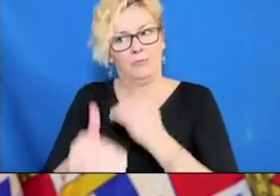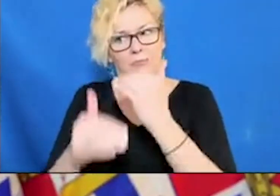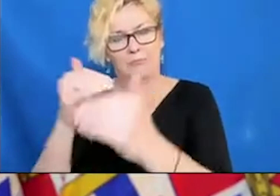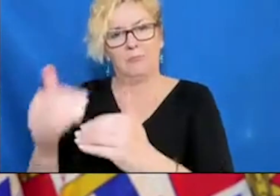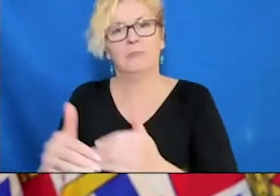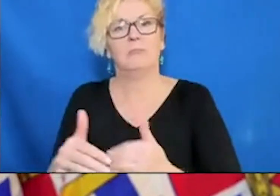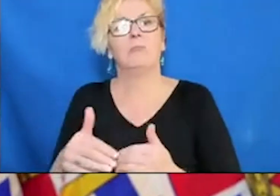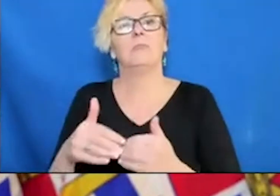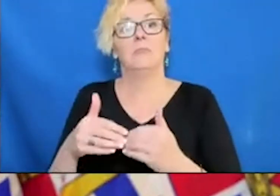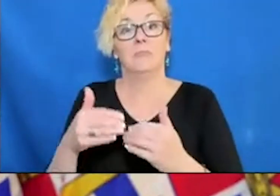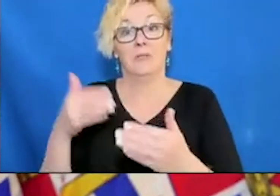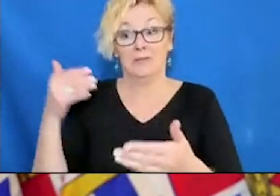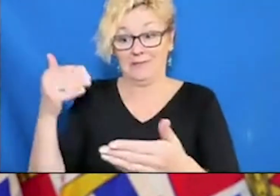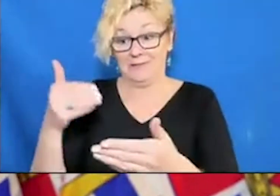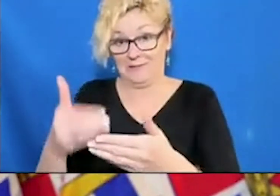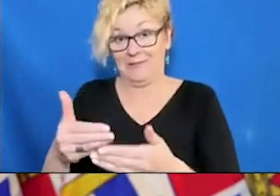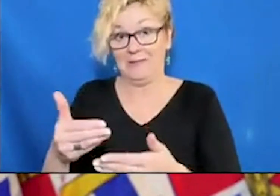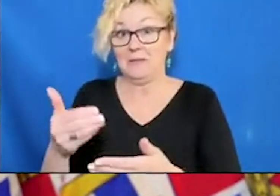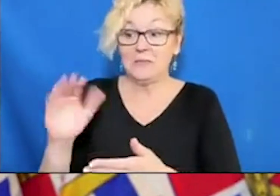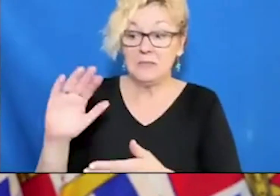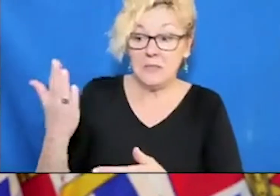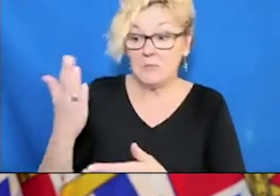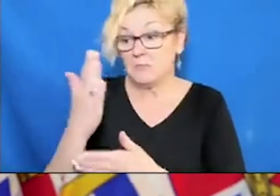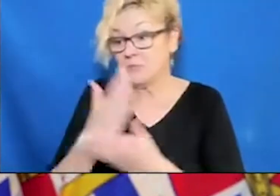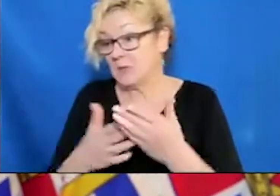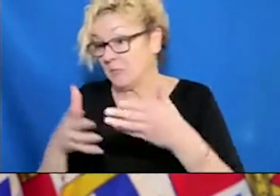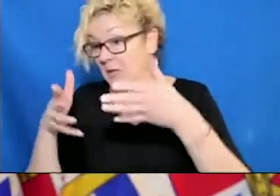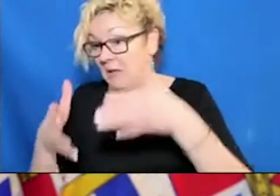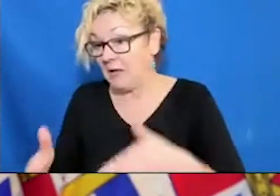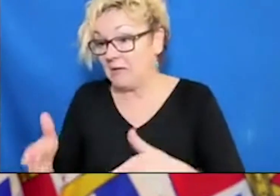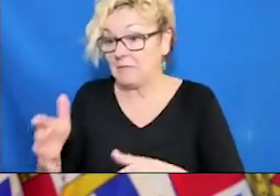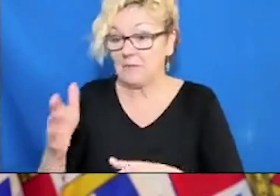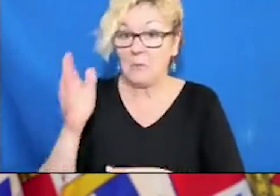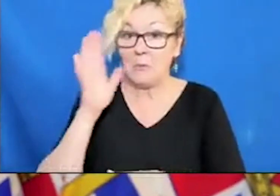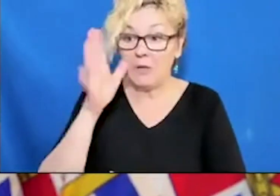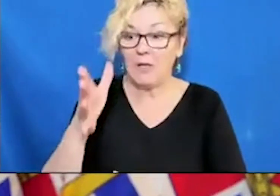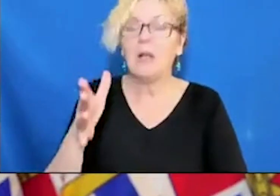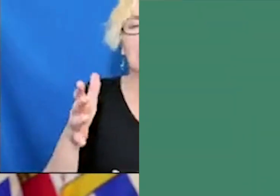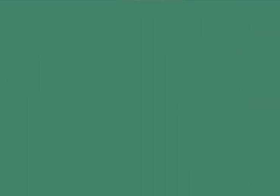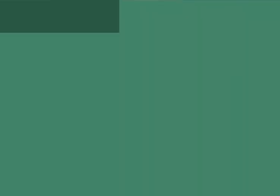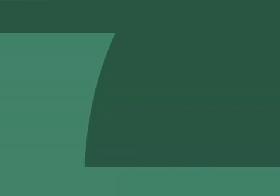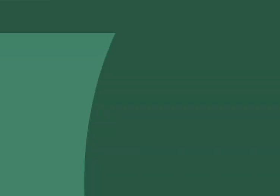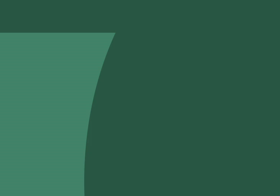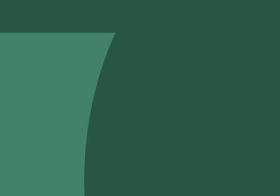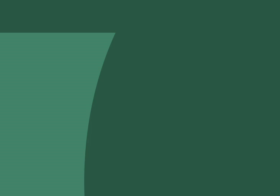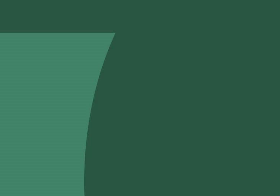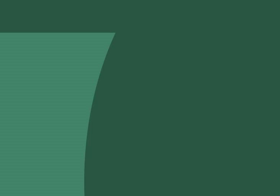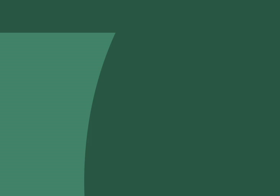we've done really well at not wasting doses and at getting maximum doses from every vial.